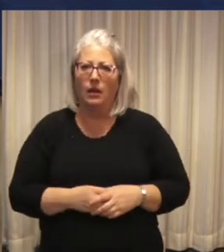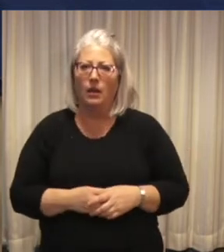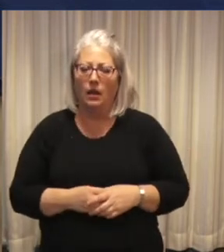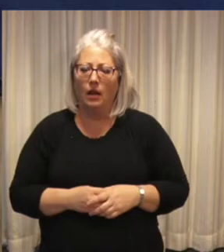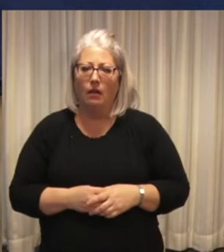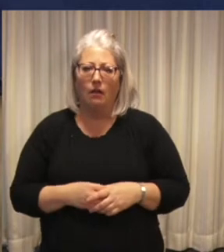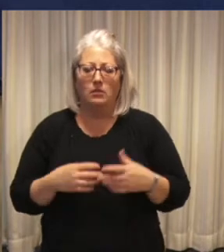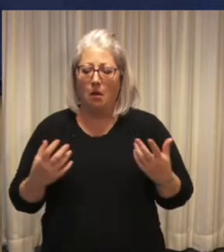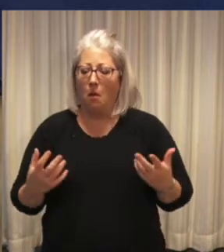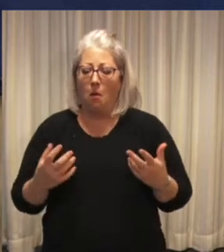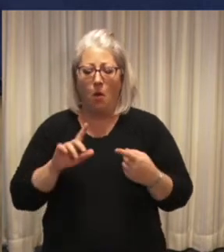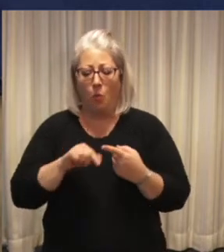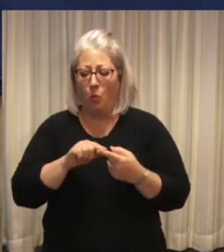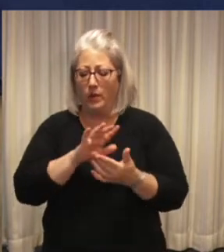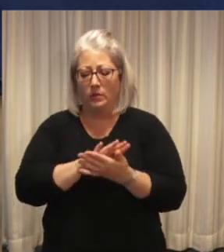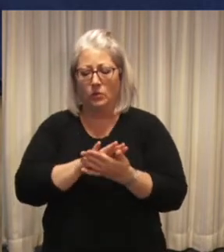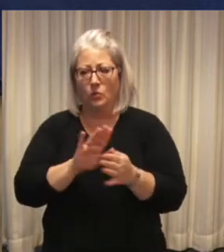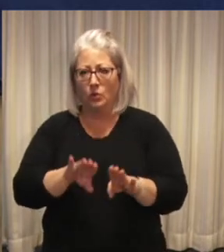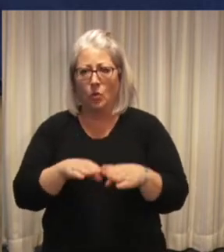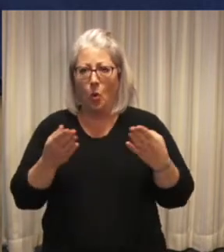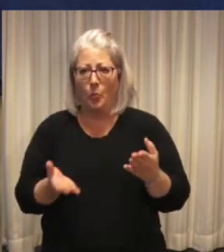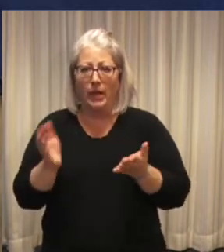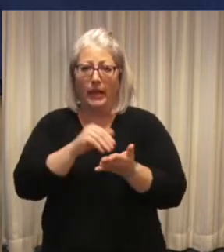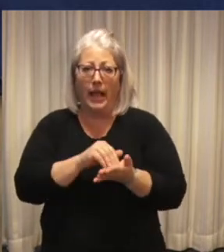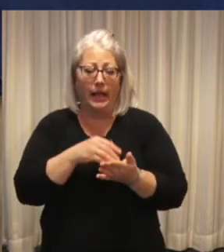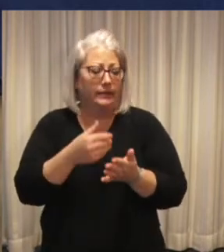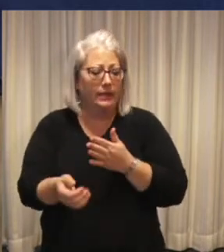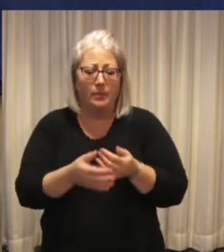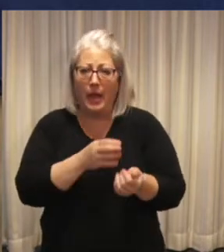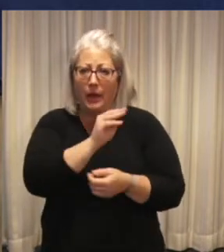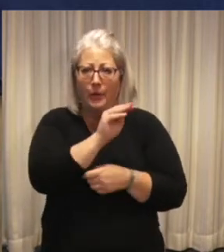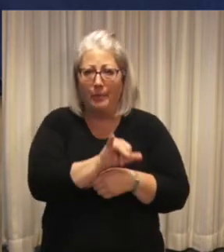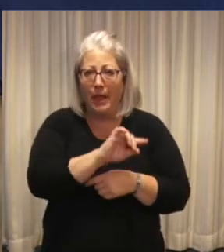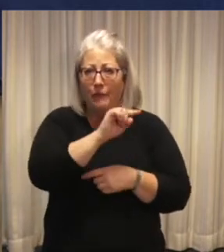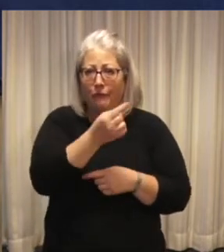or September 1st. Right. And we'll be those students will be able to do